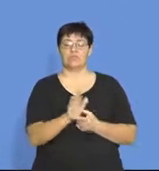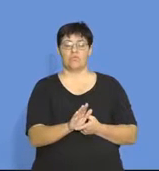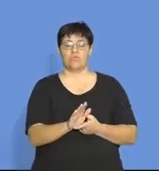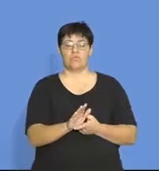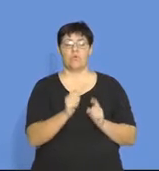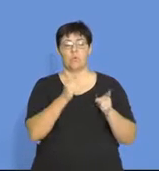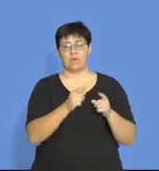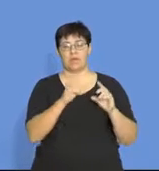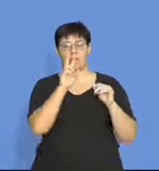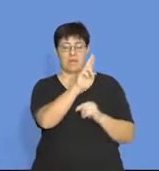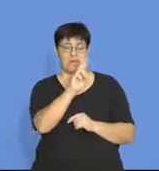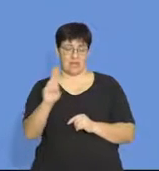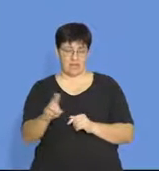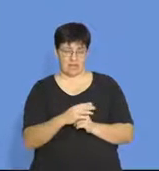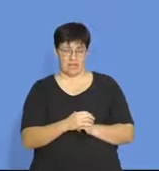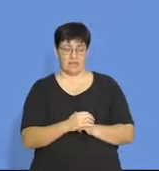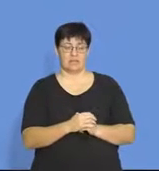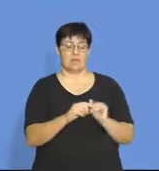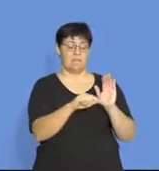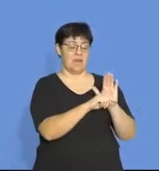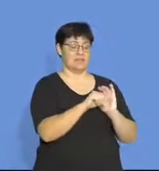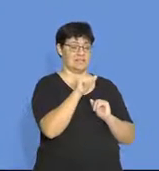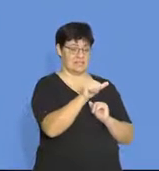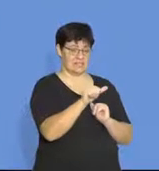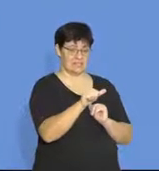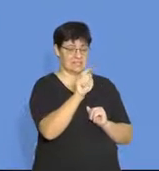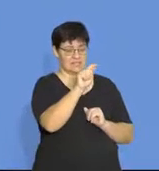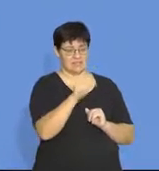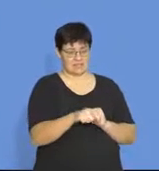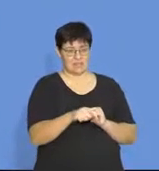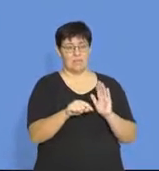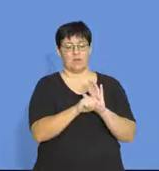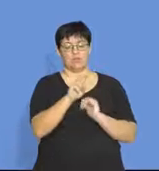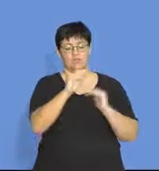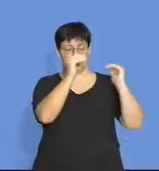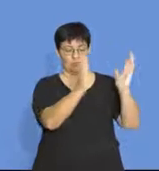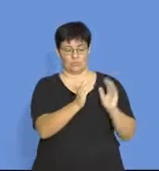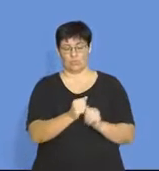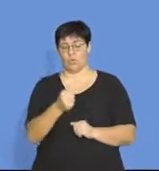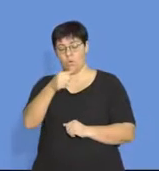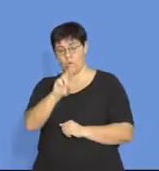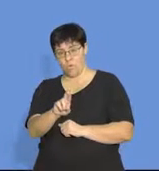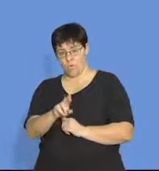write this as an ordered pair, which will be minus 6 and minus 2